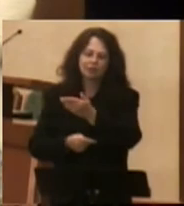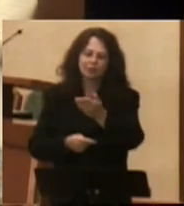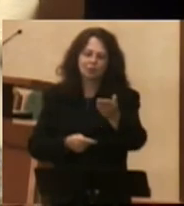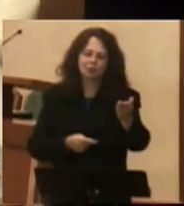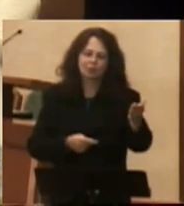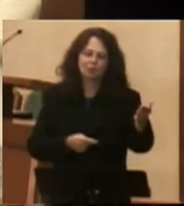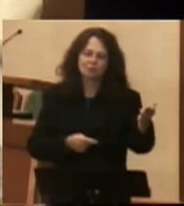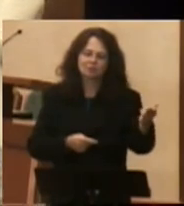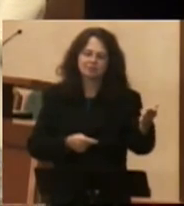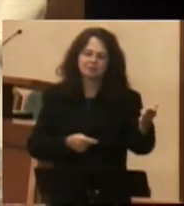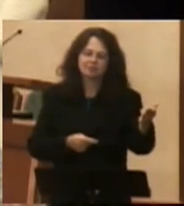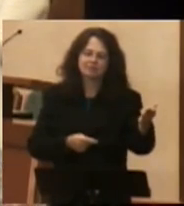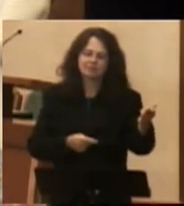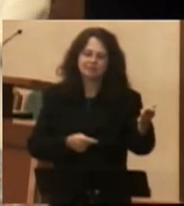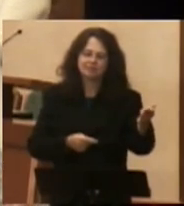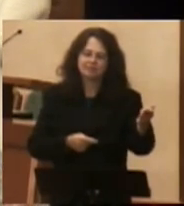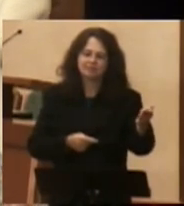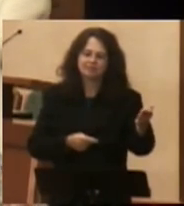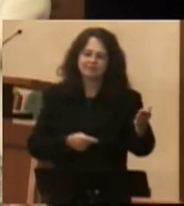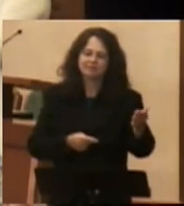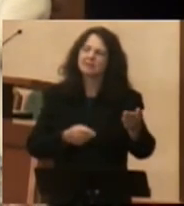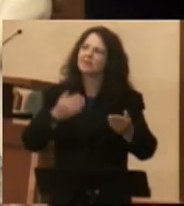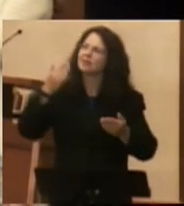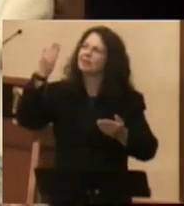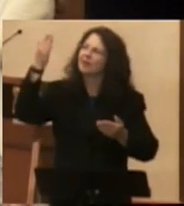I go to